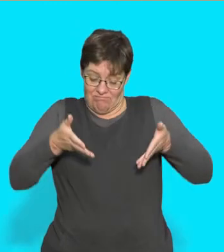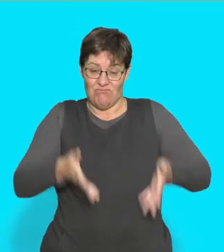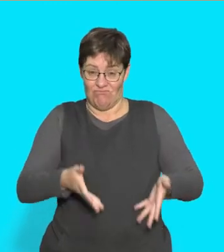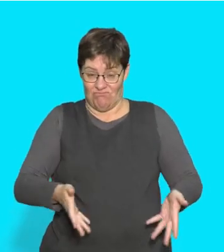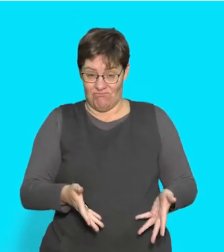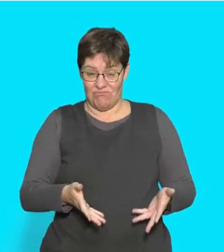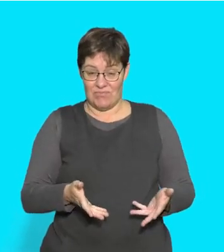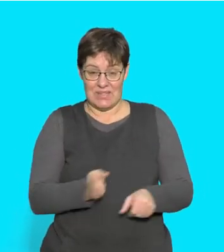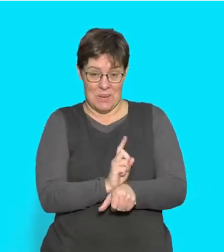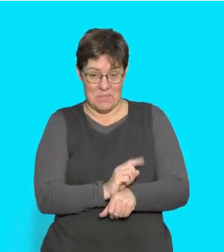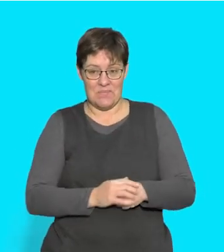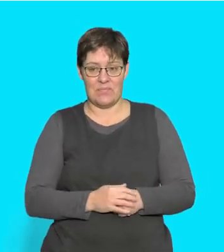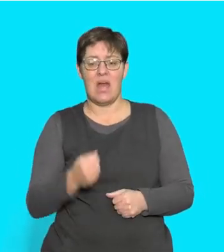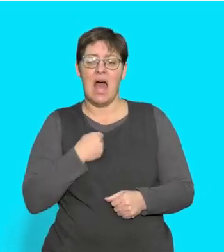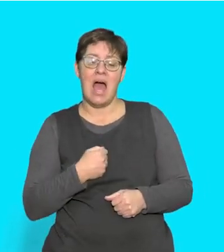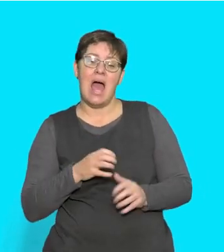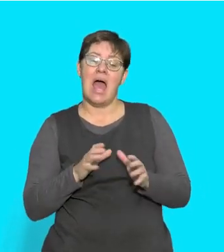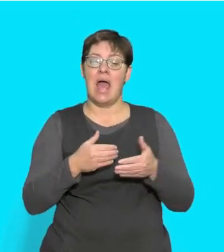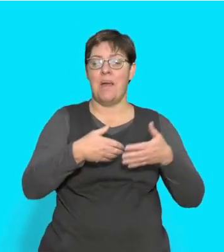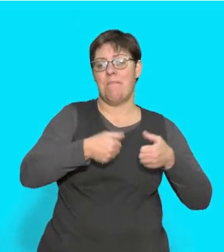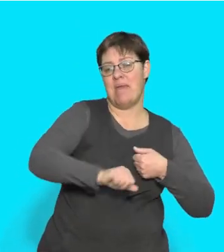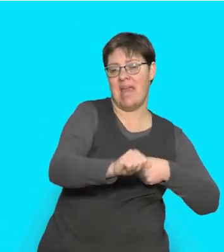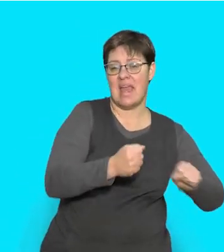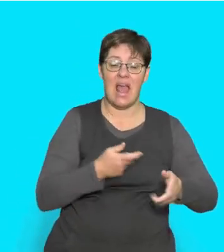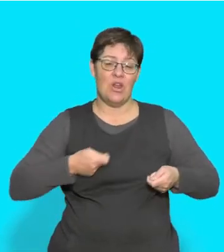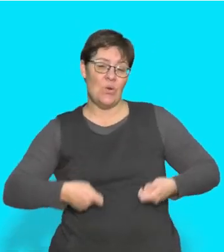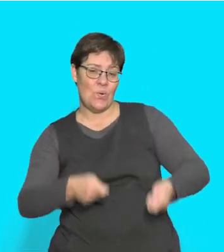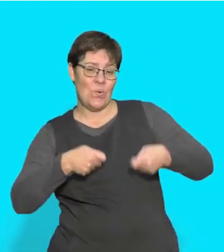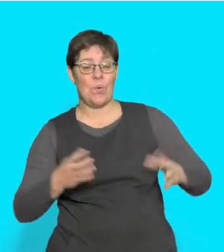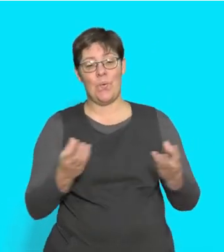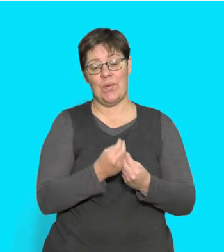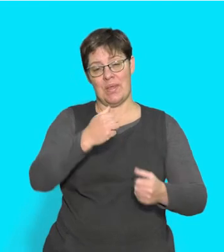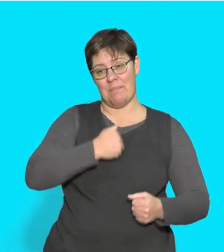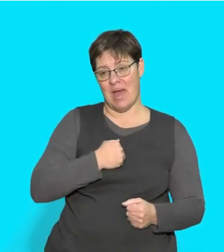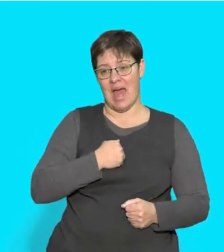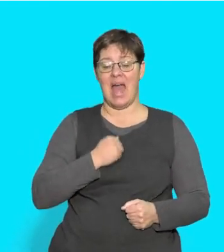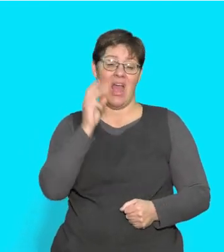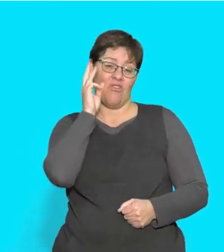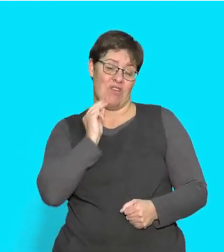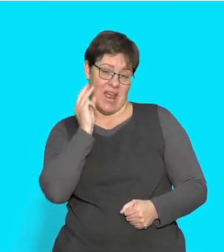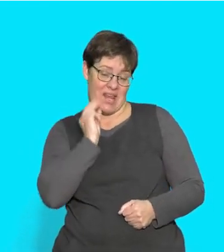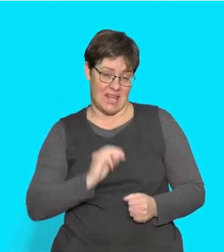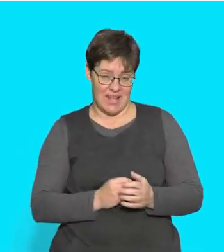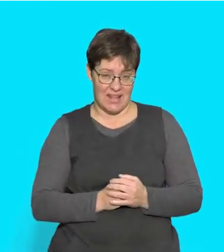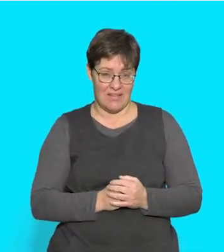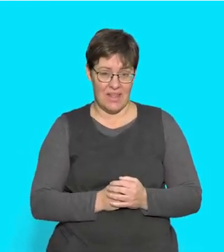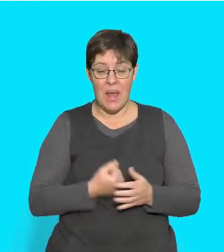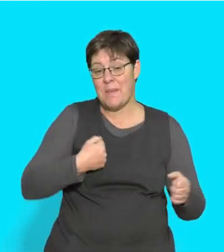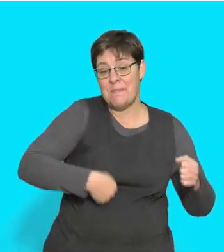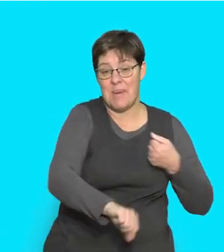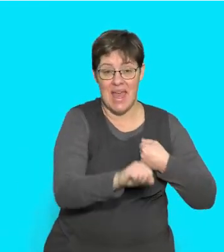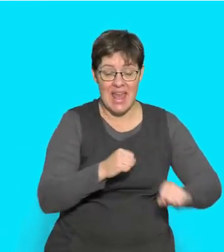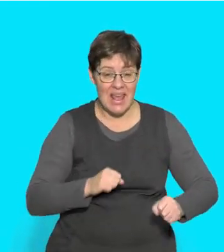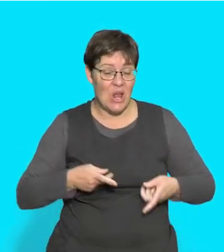tense. I bake and cook with my granny. Did you hear the words bake and